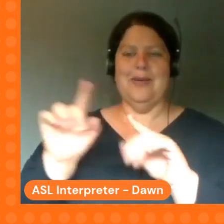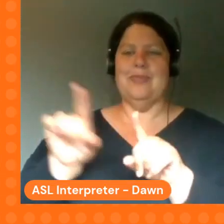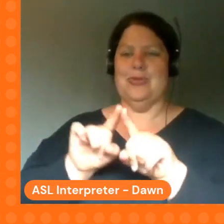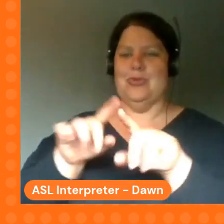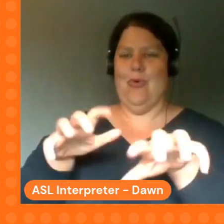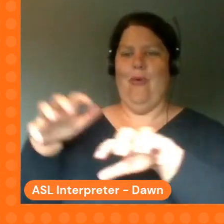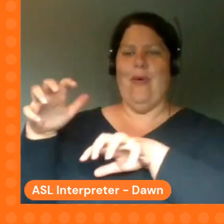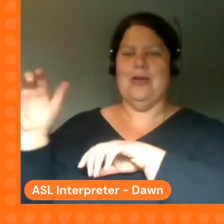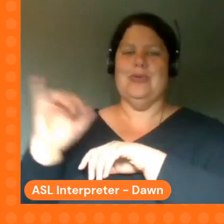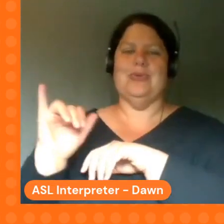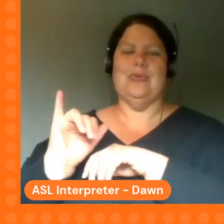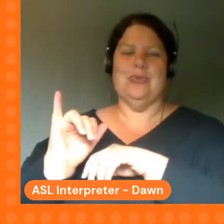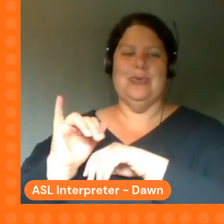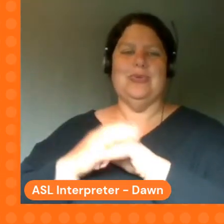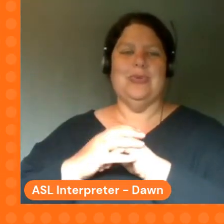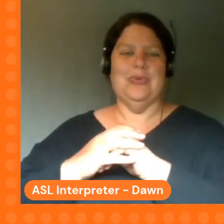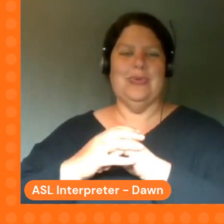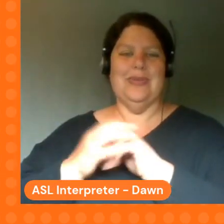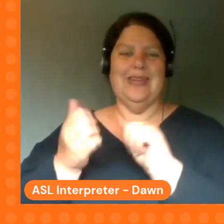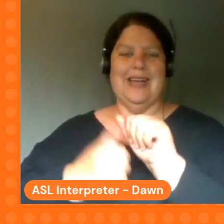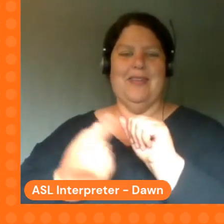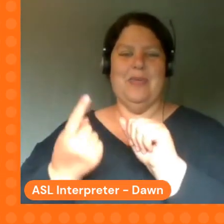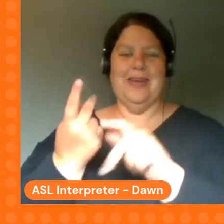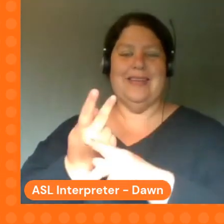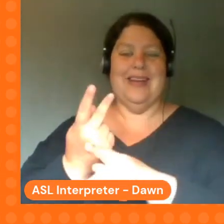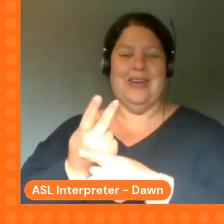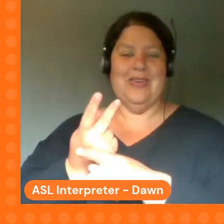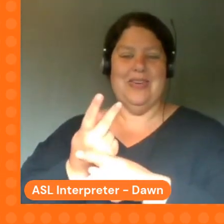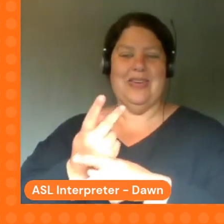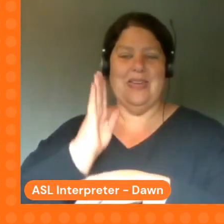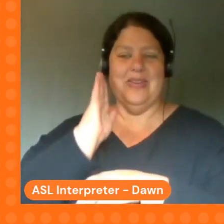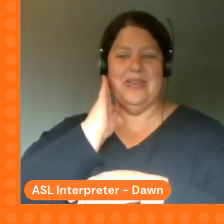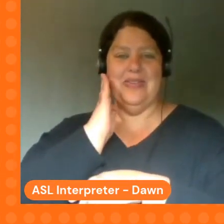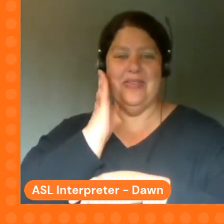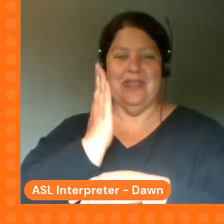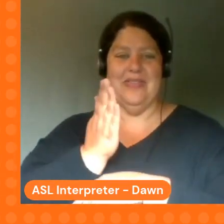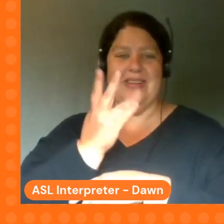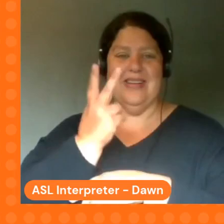everybody take care, and we will see